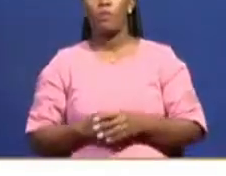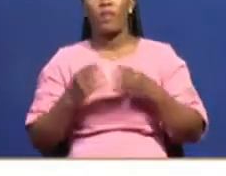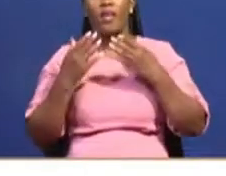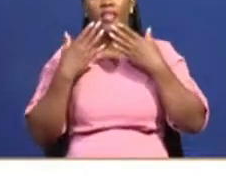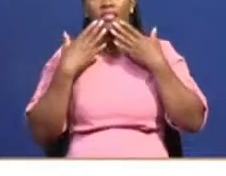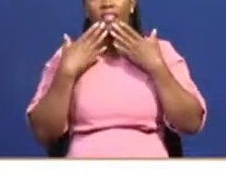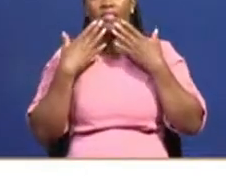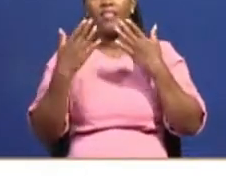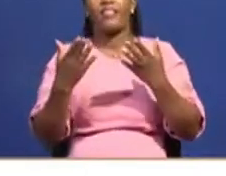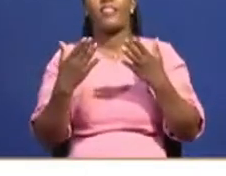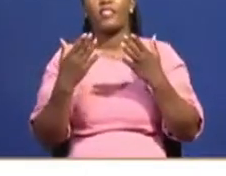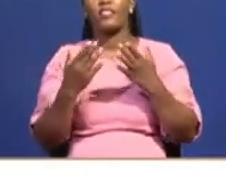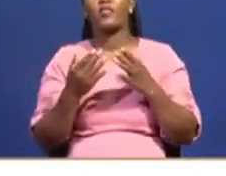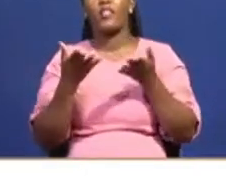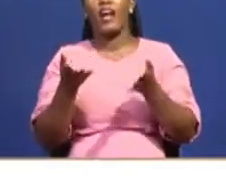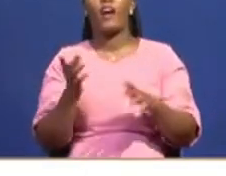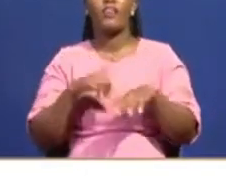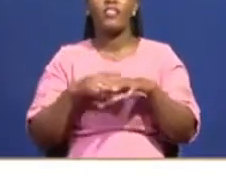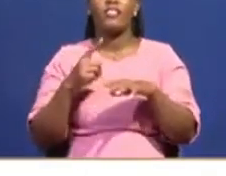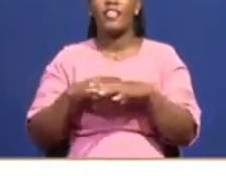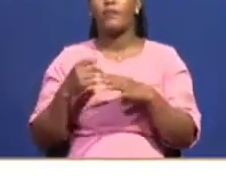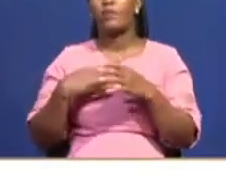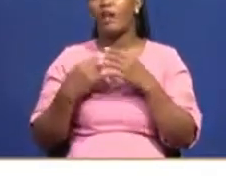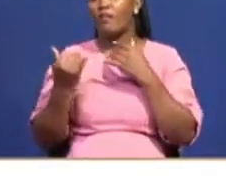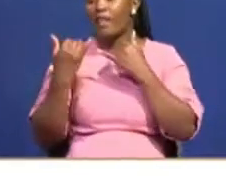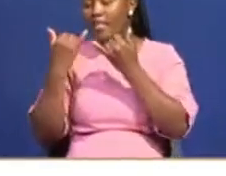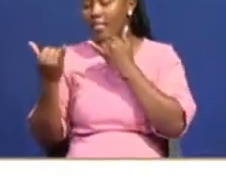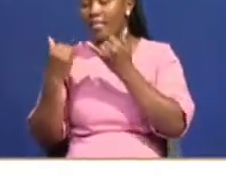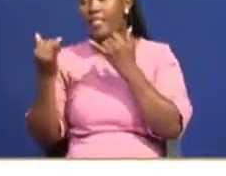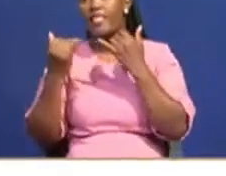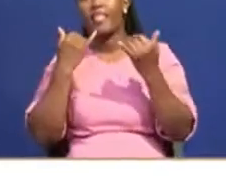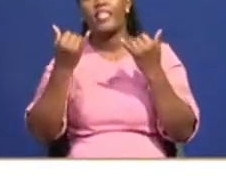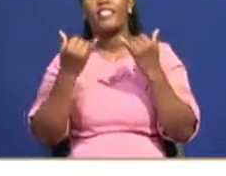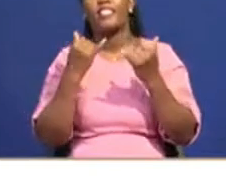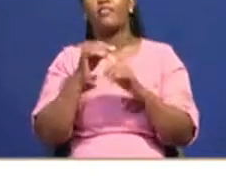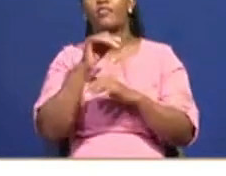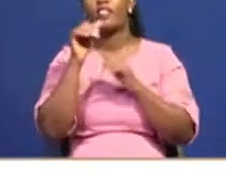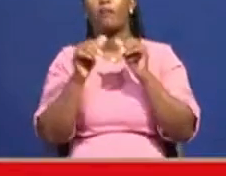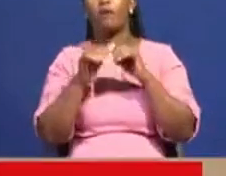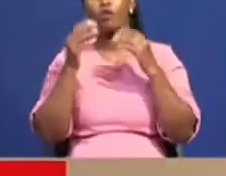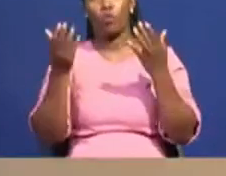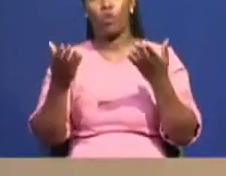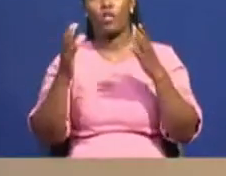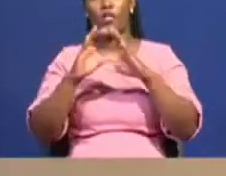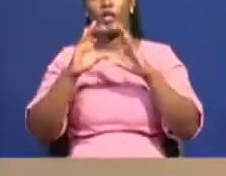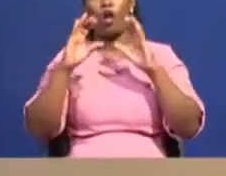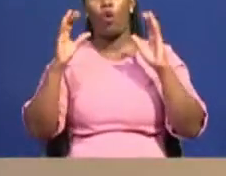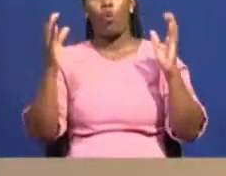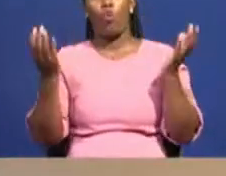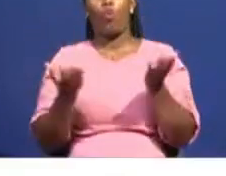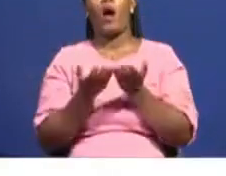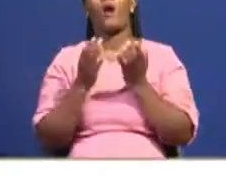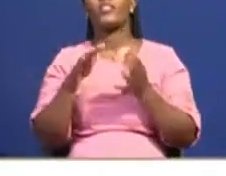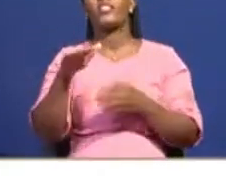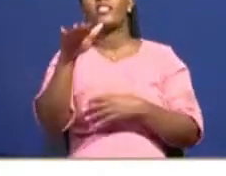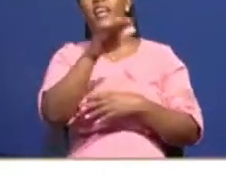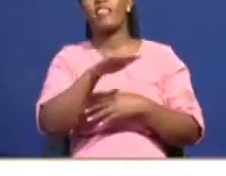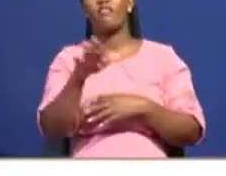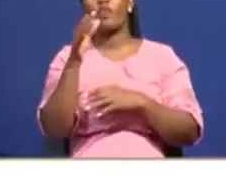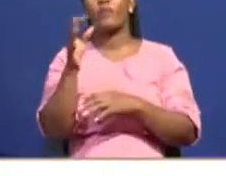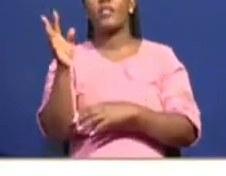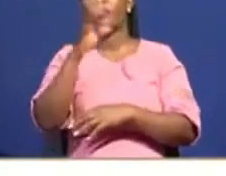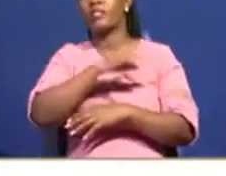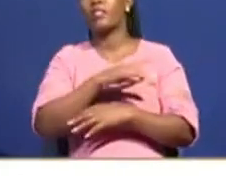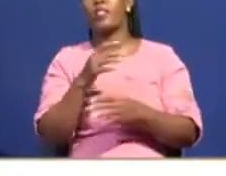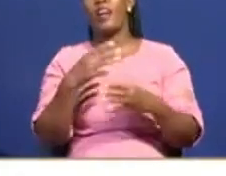Thank you very much, Karen Kibet. Time for us now to have a conversation. And we're talking about the World Environment Day. There's so much to talk about.